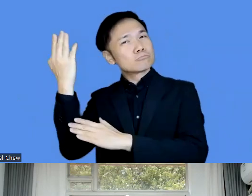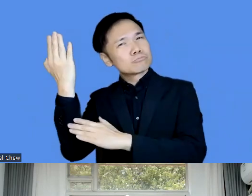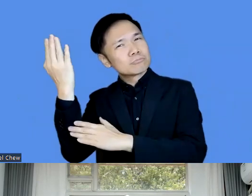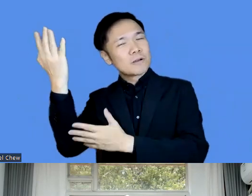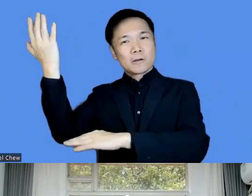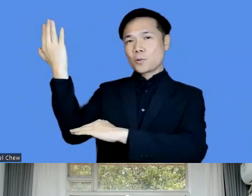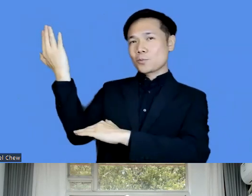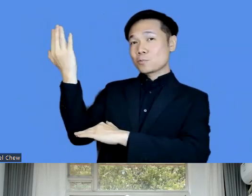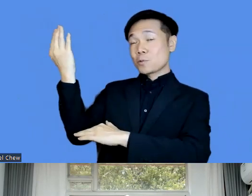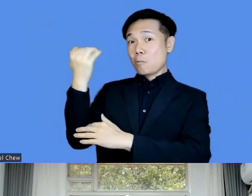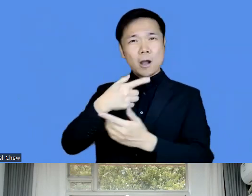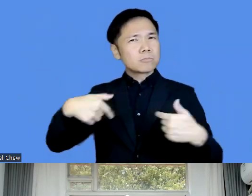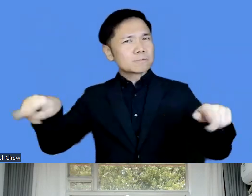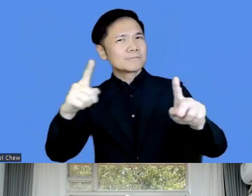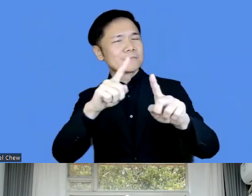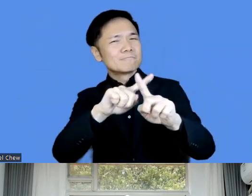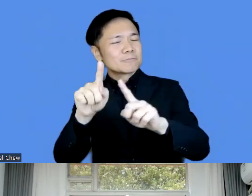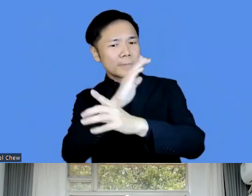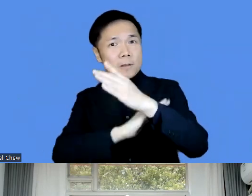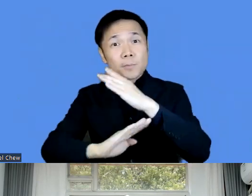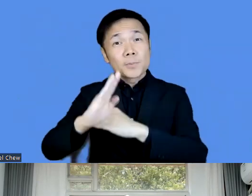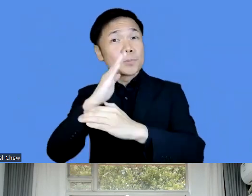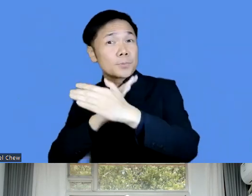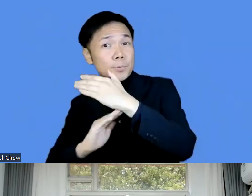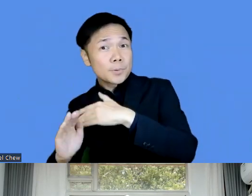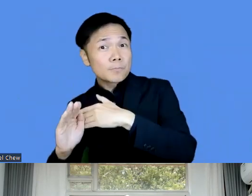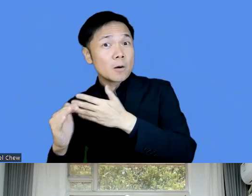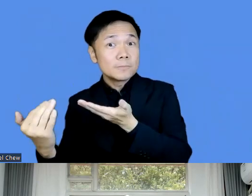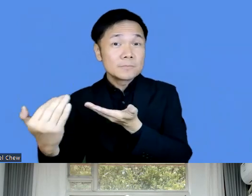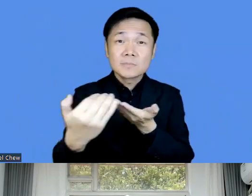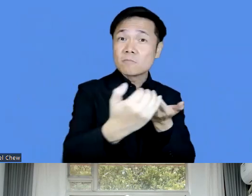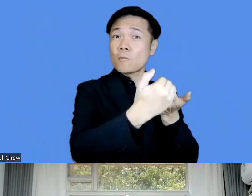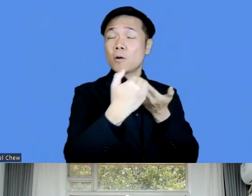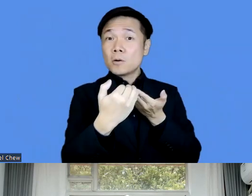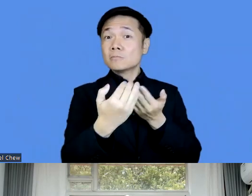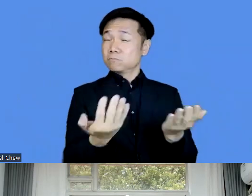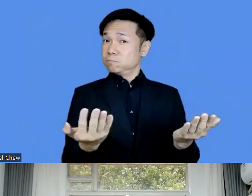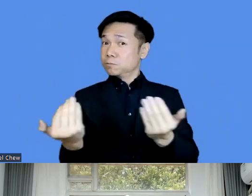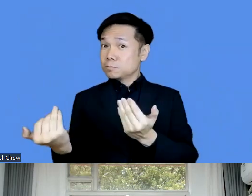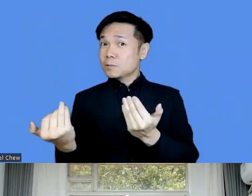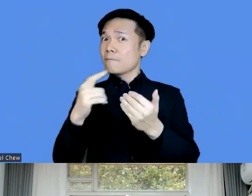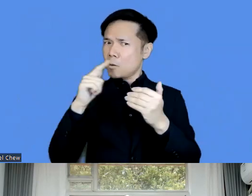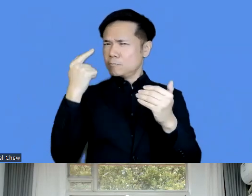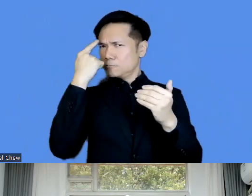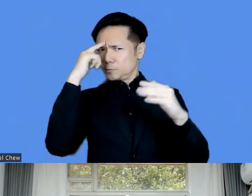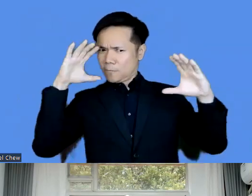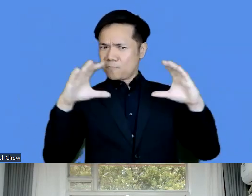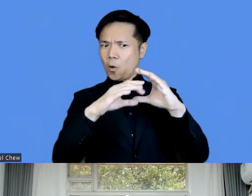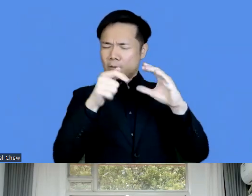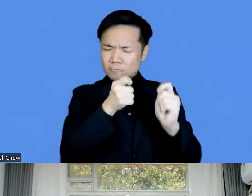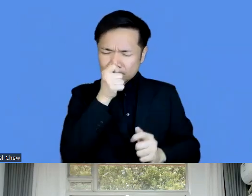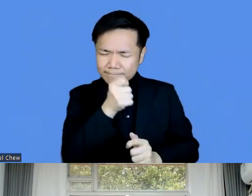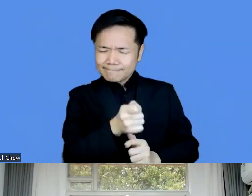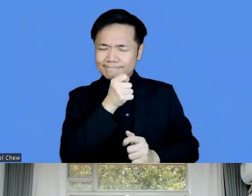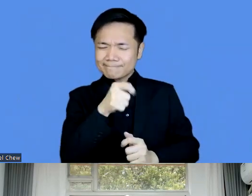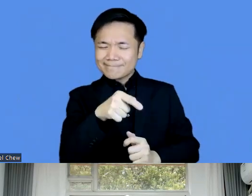with disabilities, we are engaged in advocating for more disability data. My name